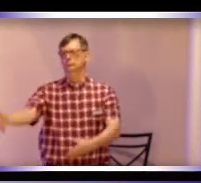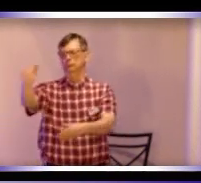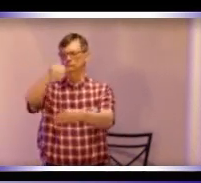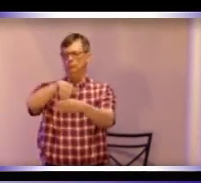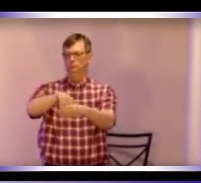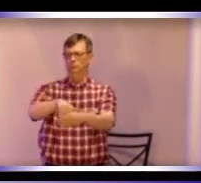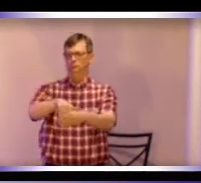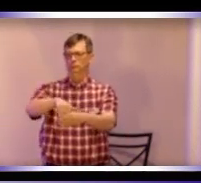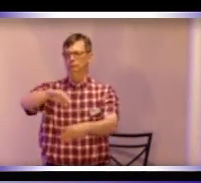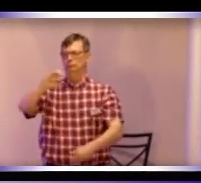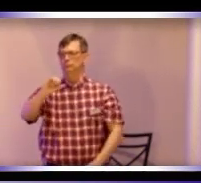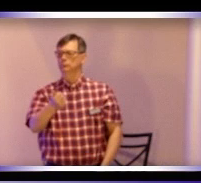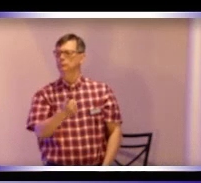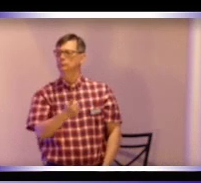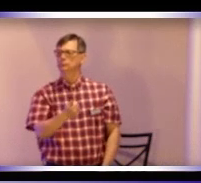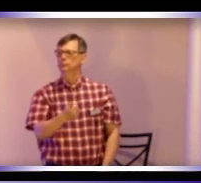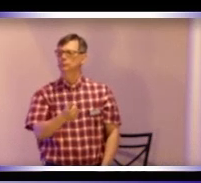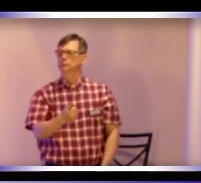include the